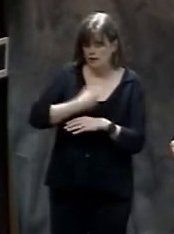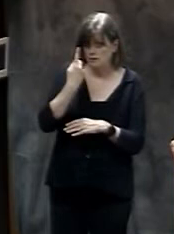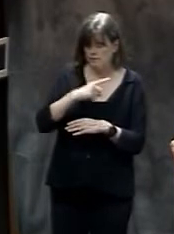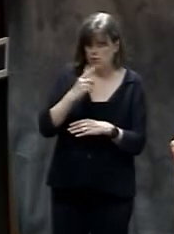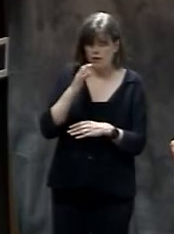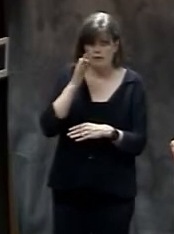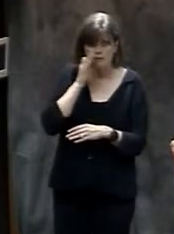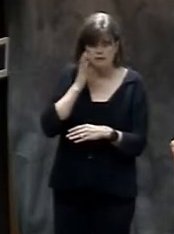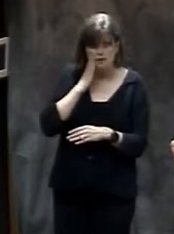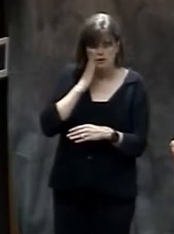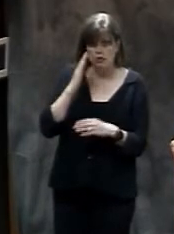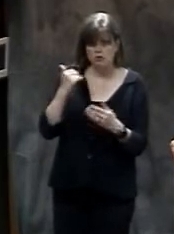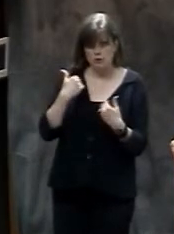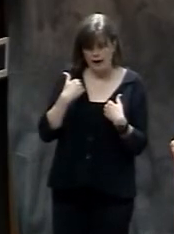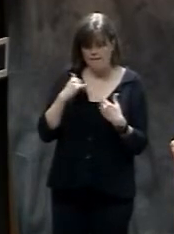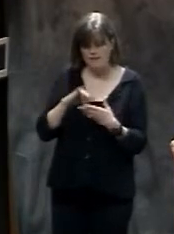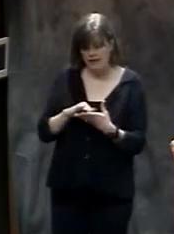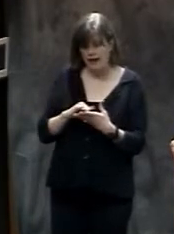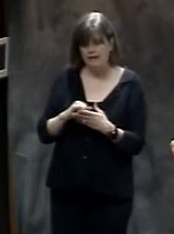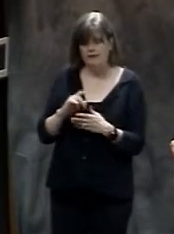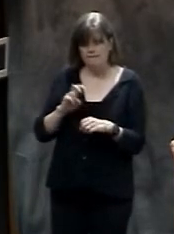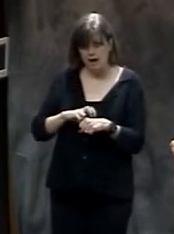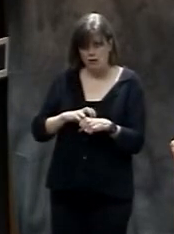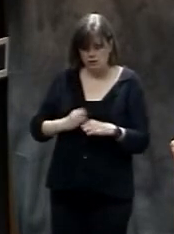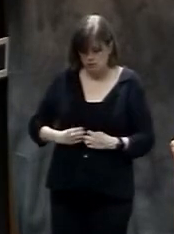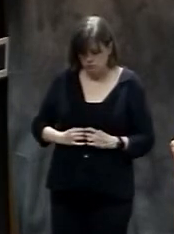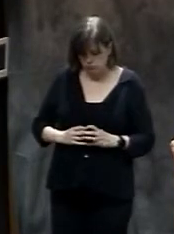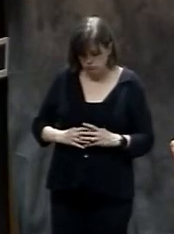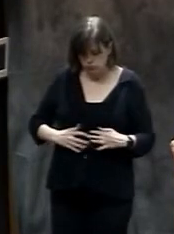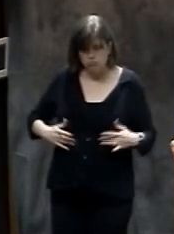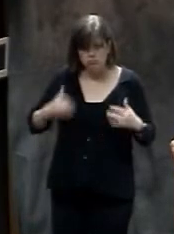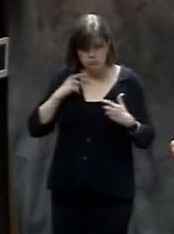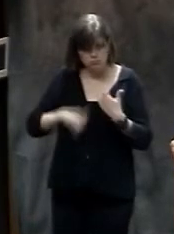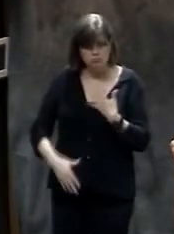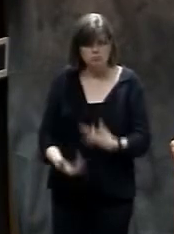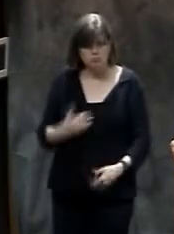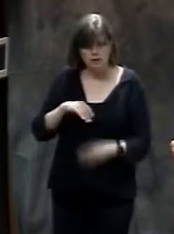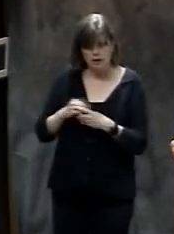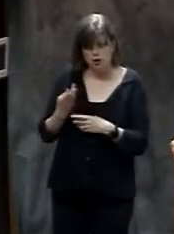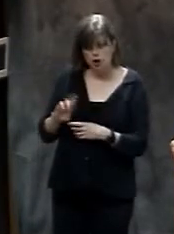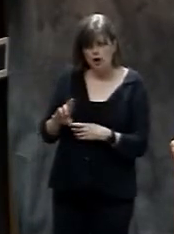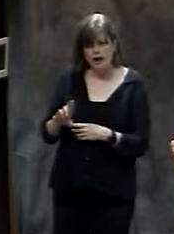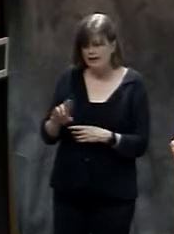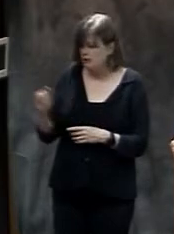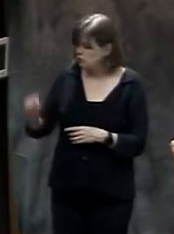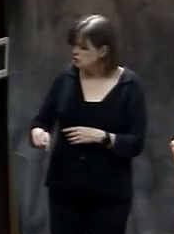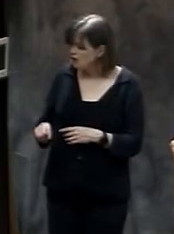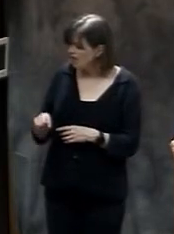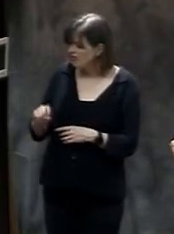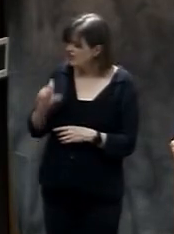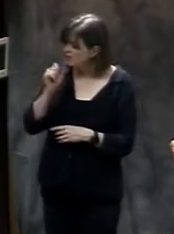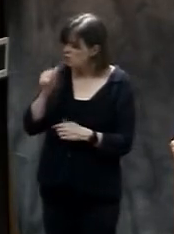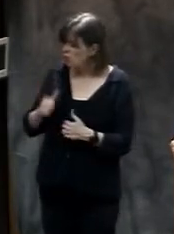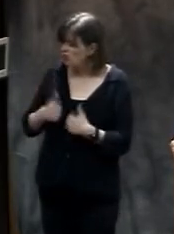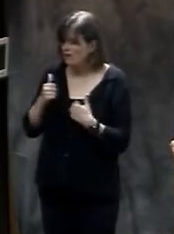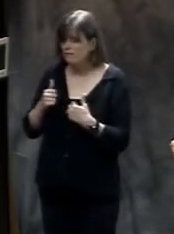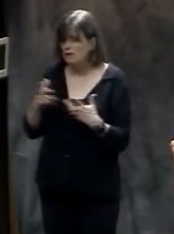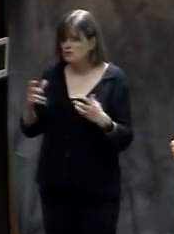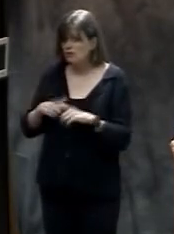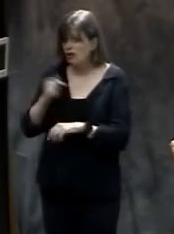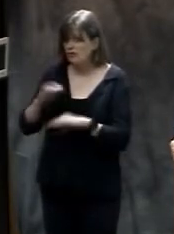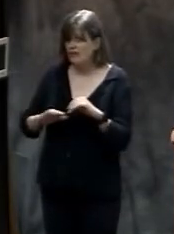this virus cycle within her. And in Tucson, we're finding that the mosquitoes really don't live much longer than 10 to 12 days.